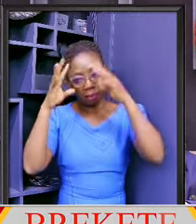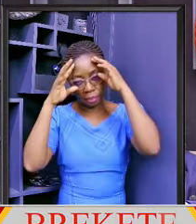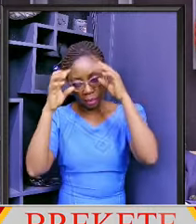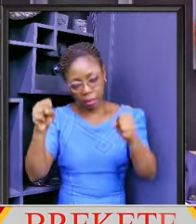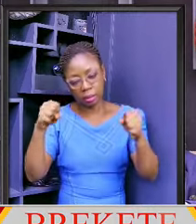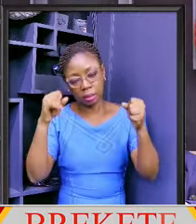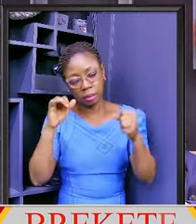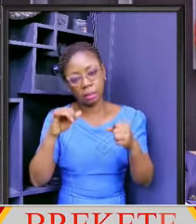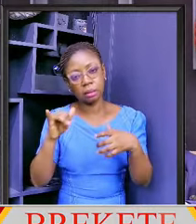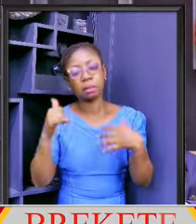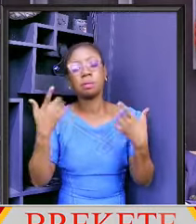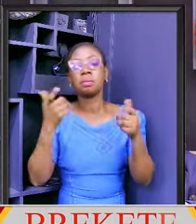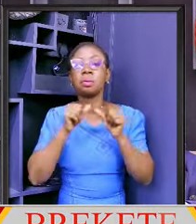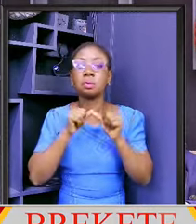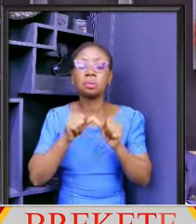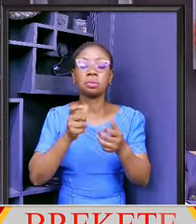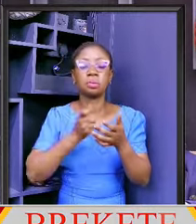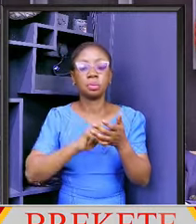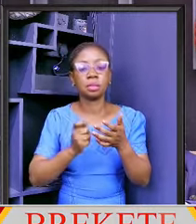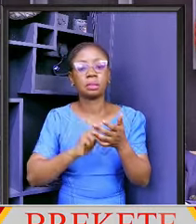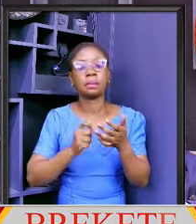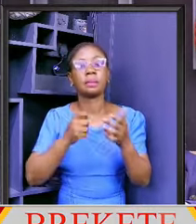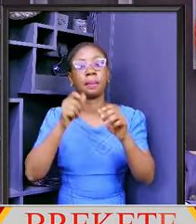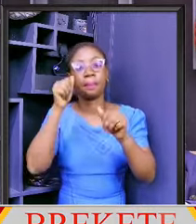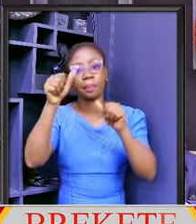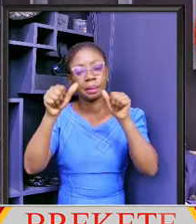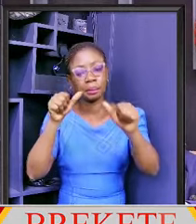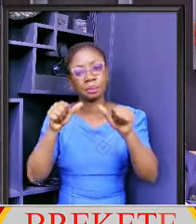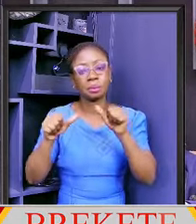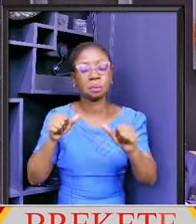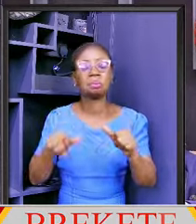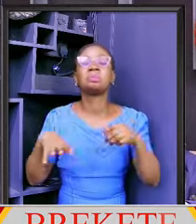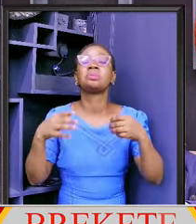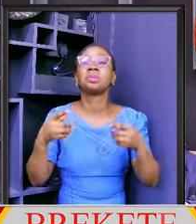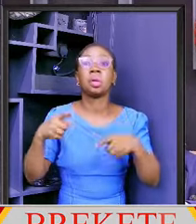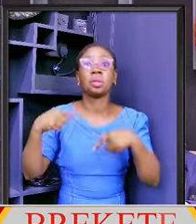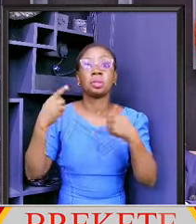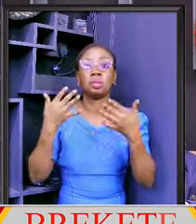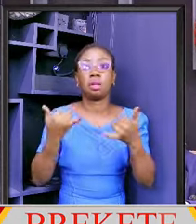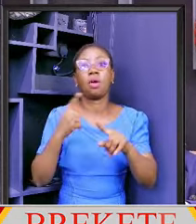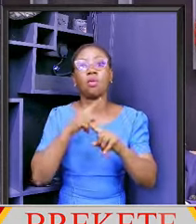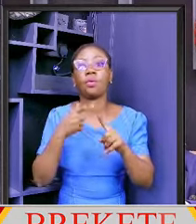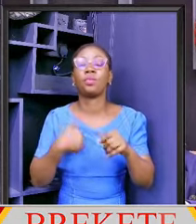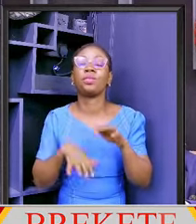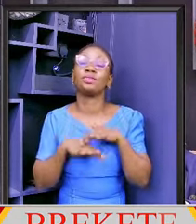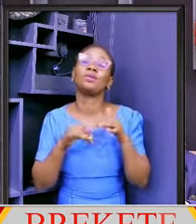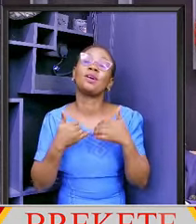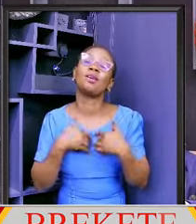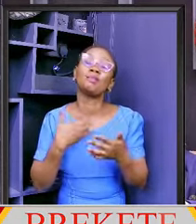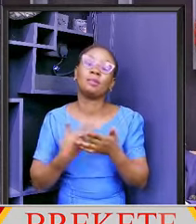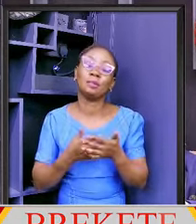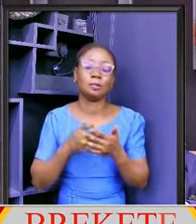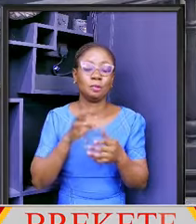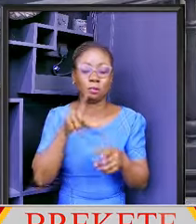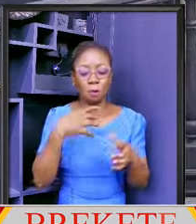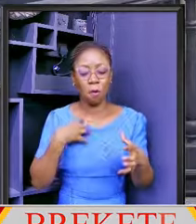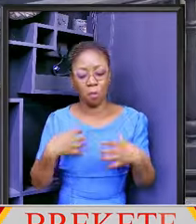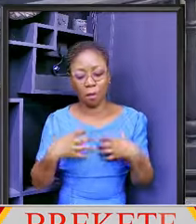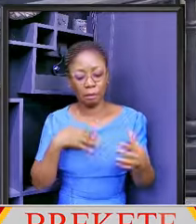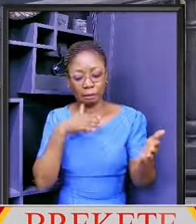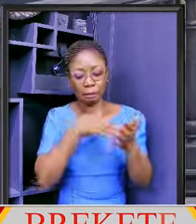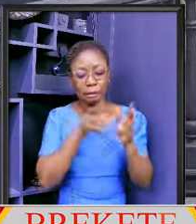We kept on writing petitions, series of petitions. Up till now. You know, when you don't have money, when somebody, you are complaining against somebody who has